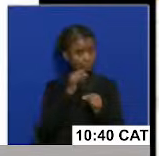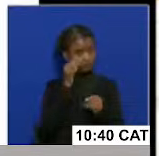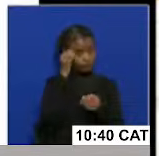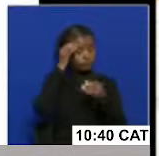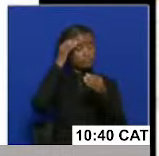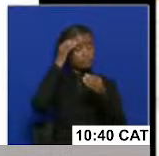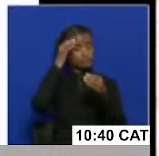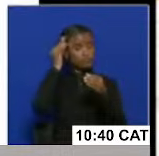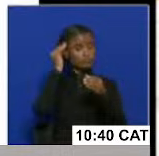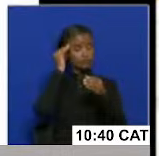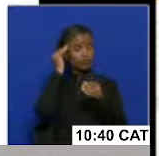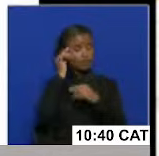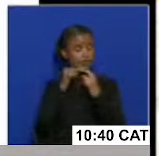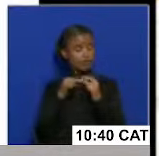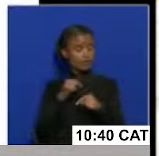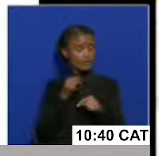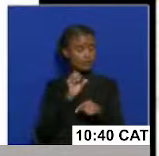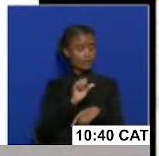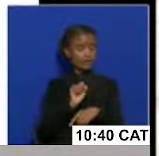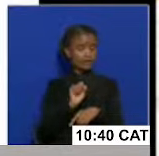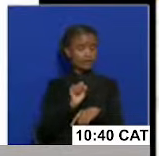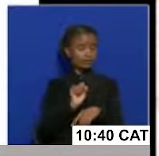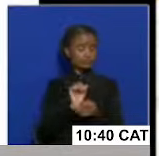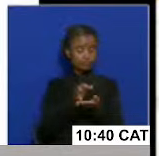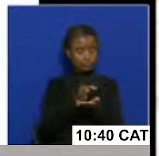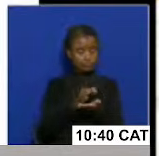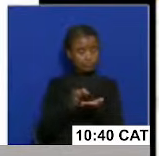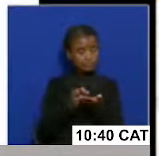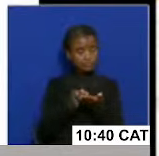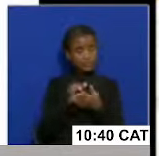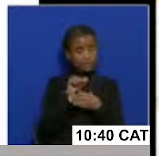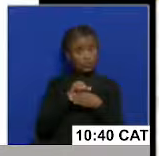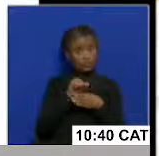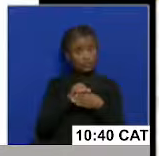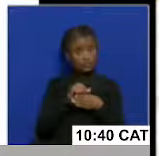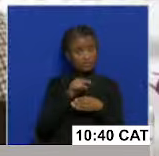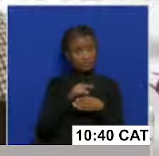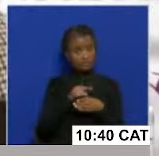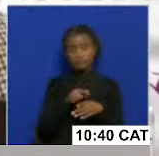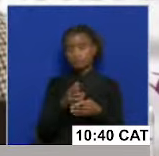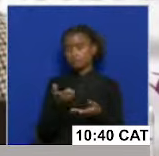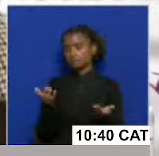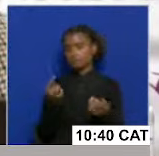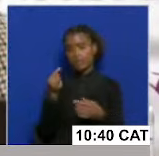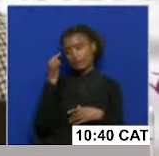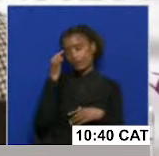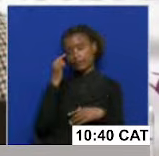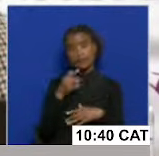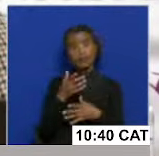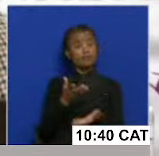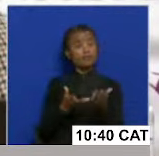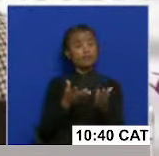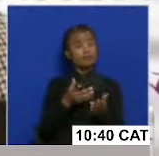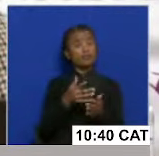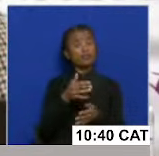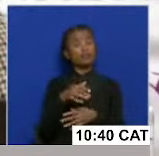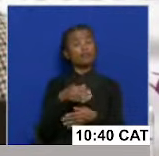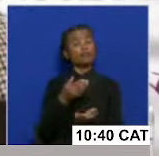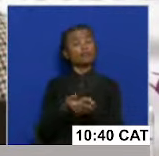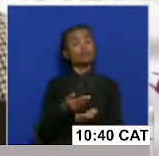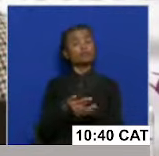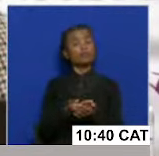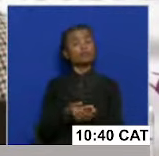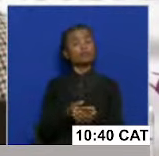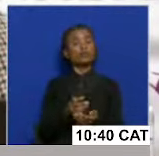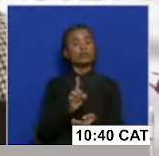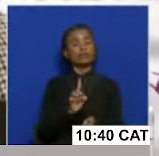No, I don't think so. Is it a possibility that she could have given the phone to you so that you could speak to the owner as you had